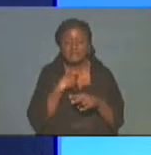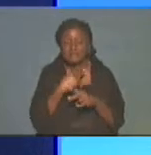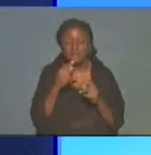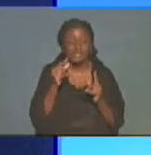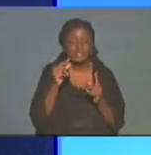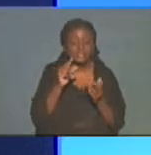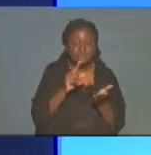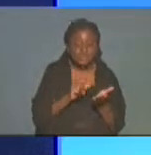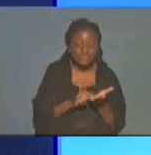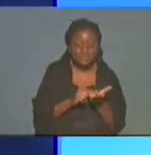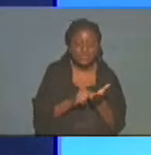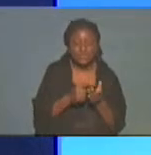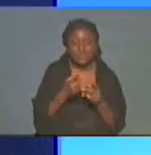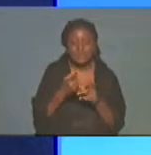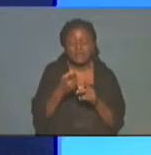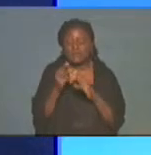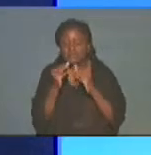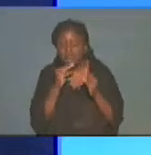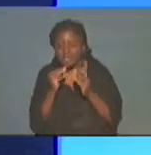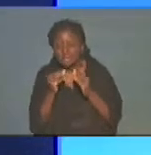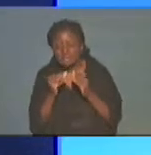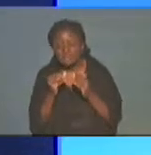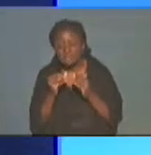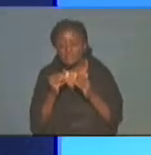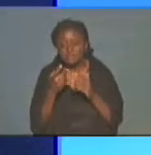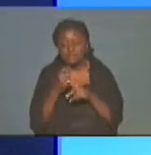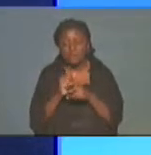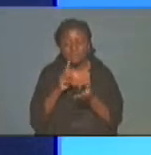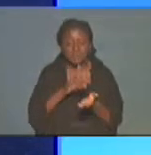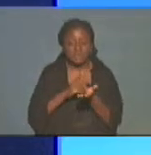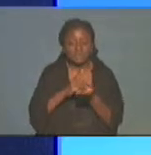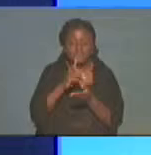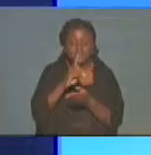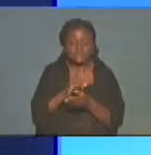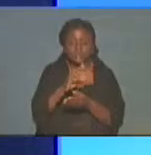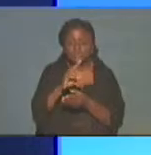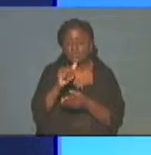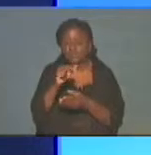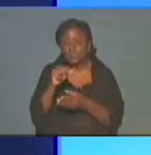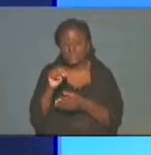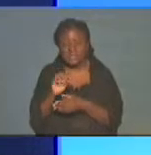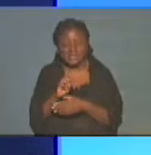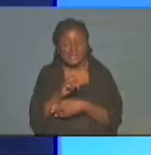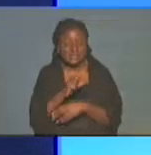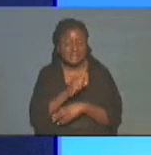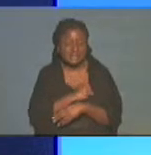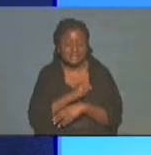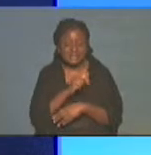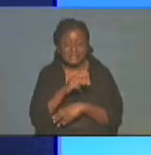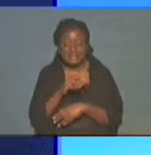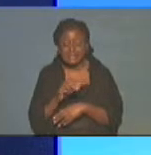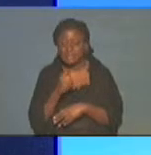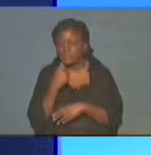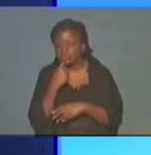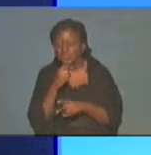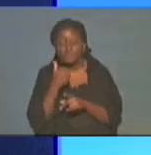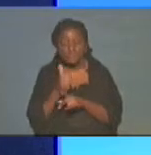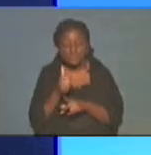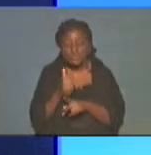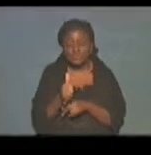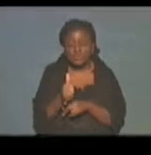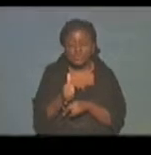Sands, who's accused the government of being negligent in reporting a concerning uptick in respiratory illnesses